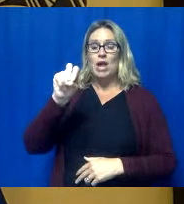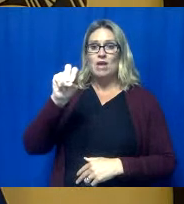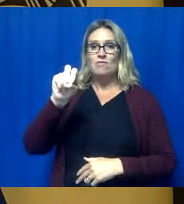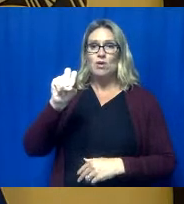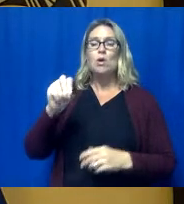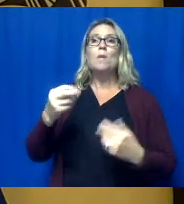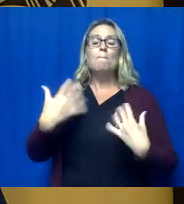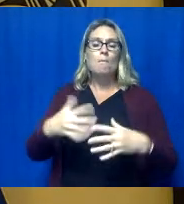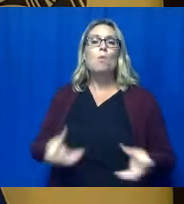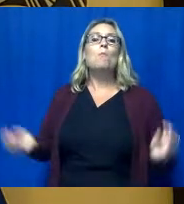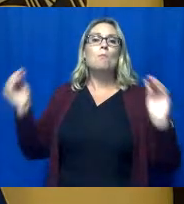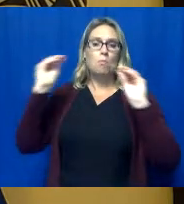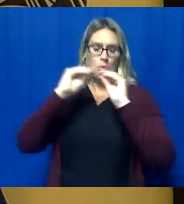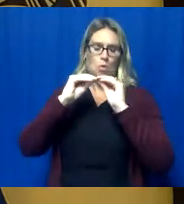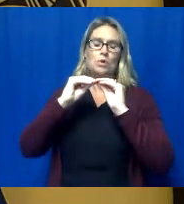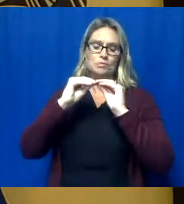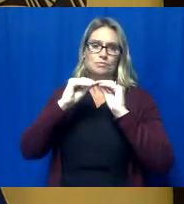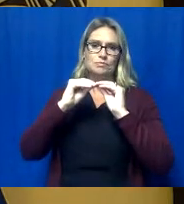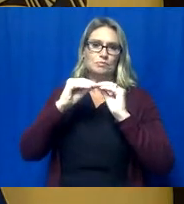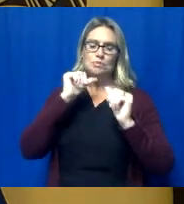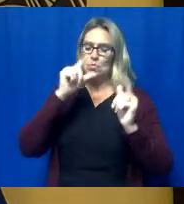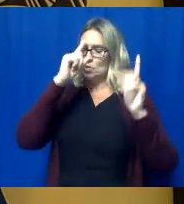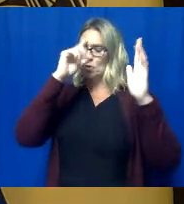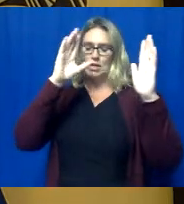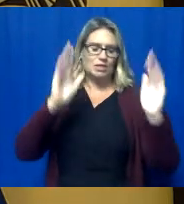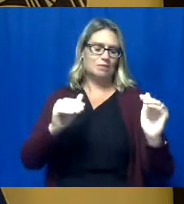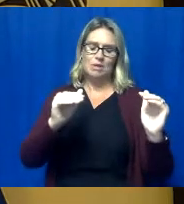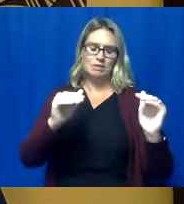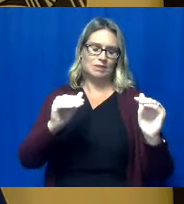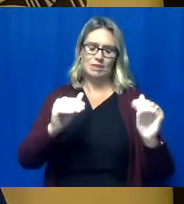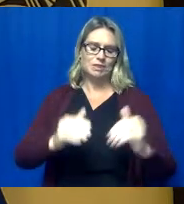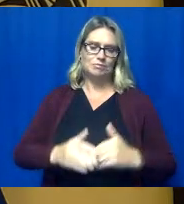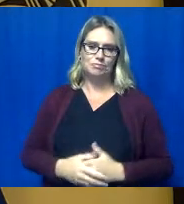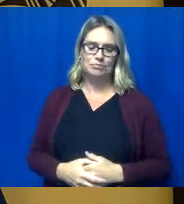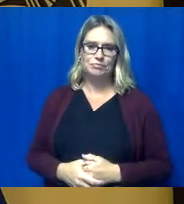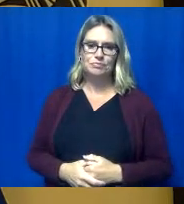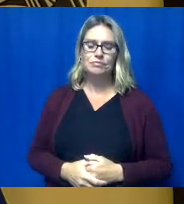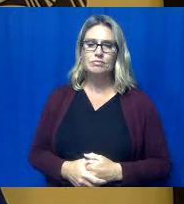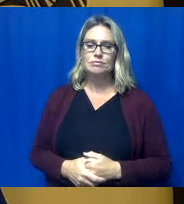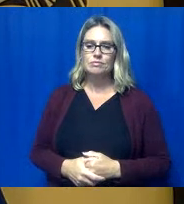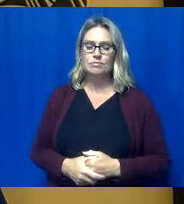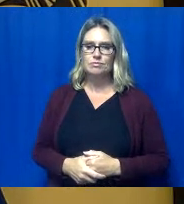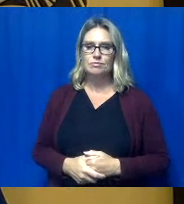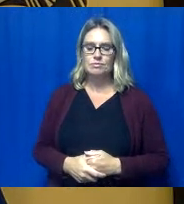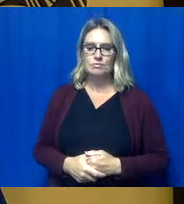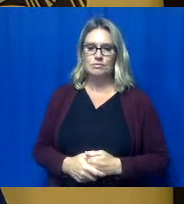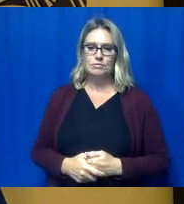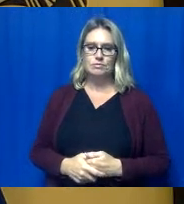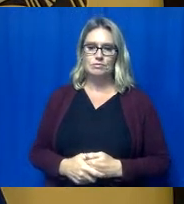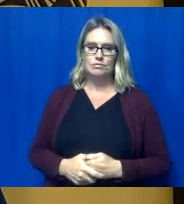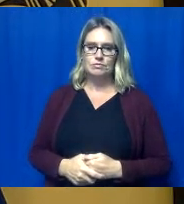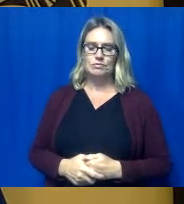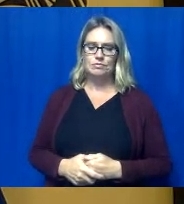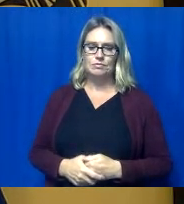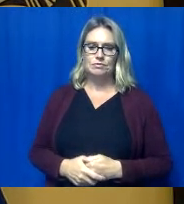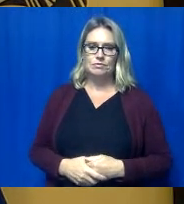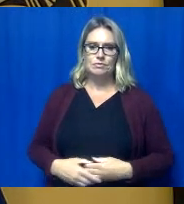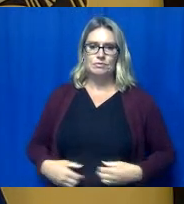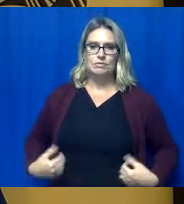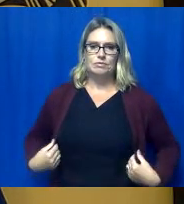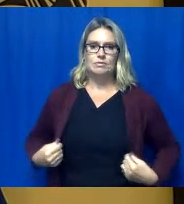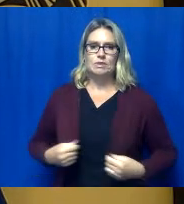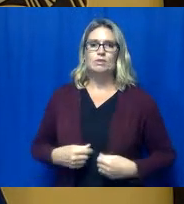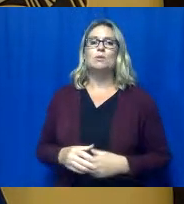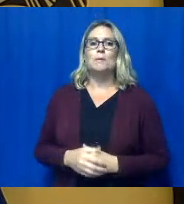anticipated. La 4e vague de COVID-19 nous place dans... The 4th wave of COVID-19 is